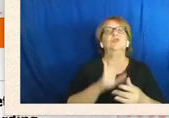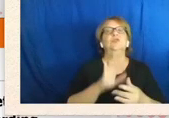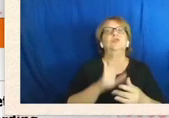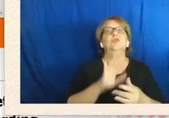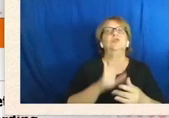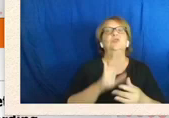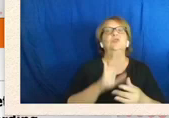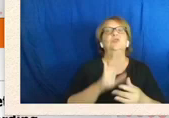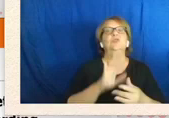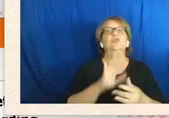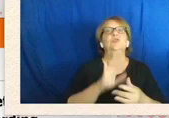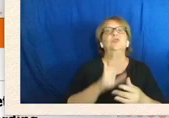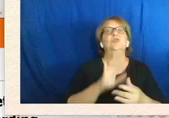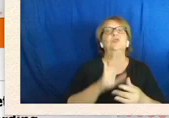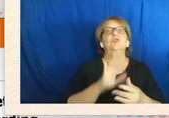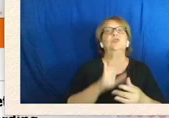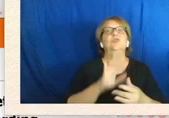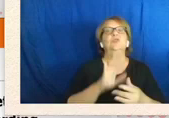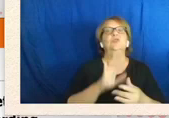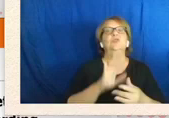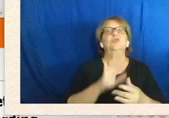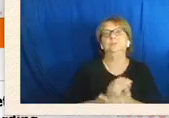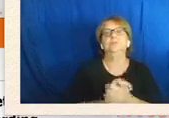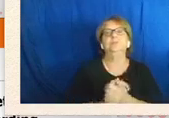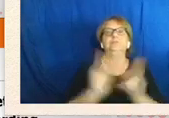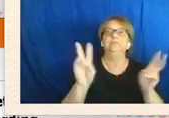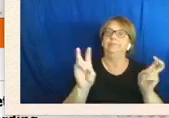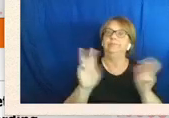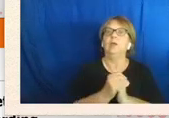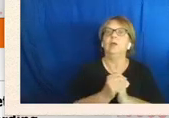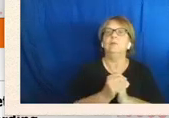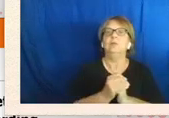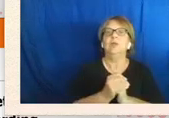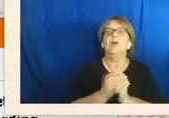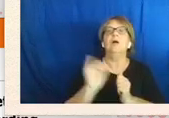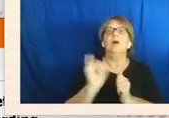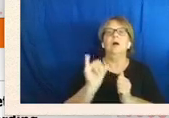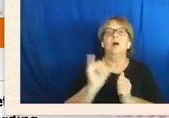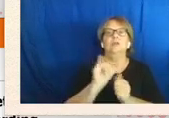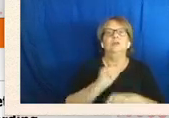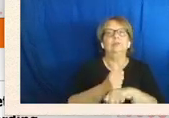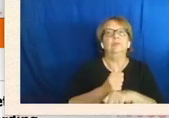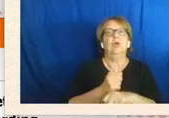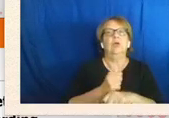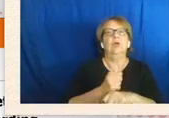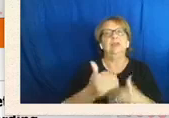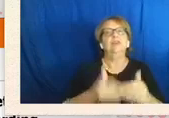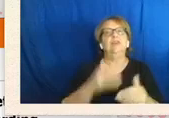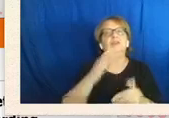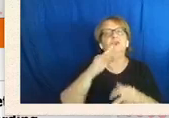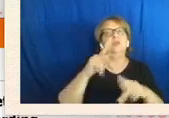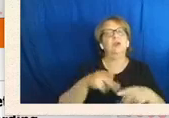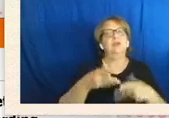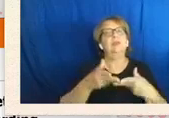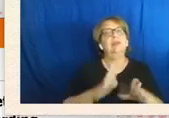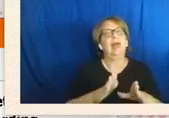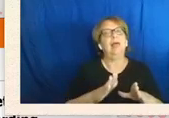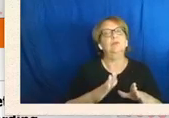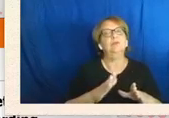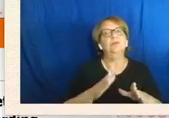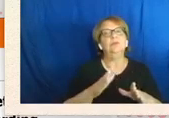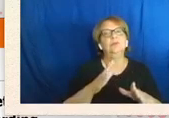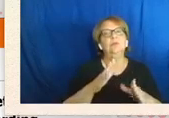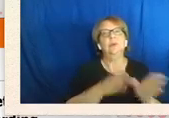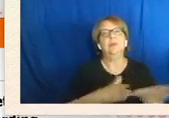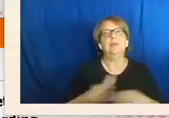treatment, quote unquote. Also, it establishes a procedure that allows a person to plan for incapacity by executing a